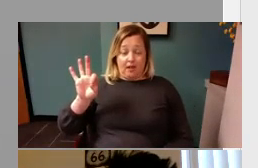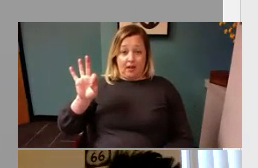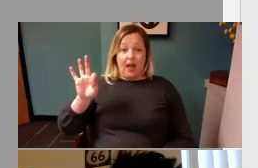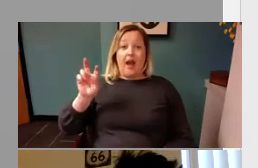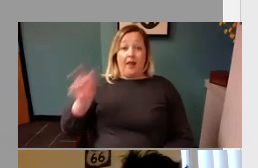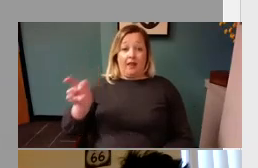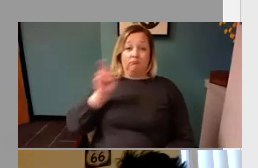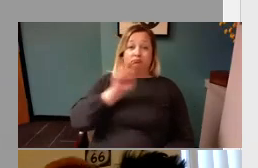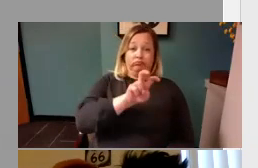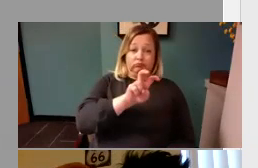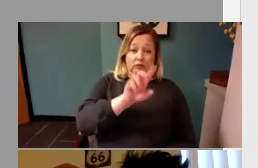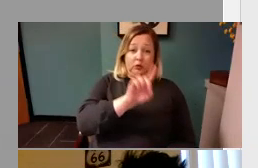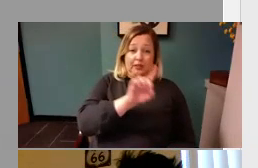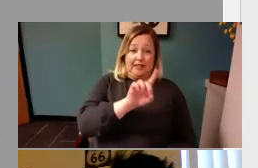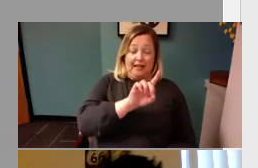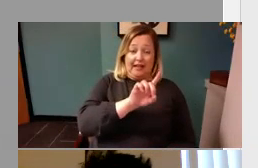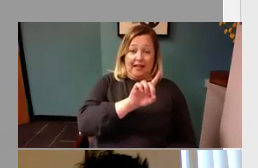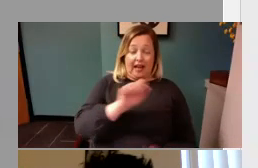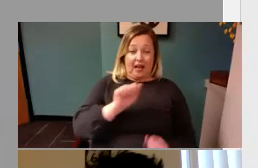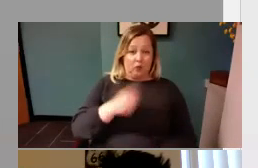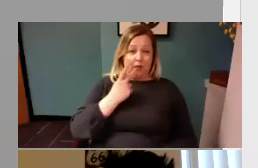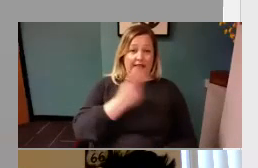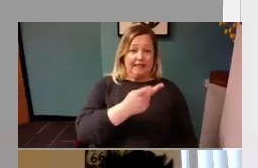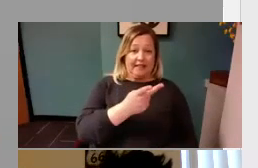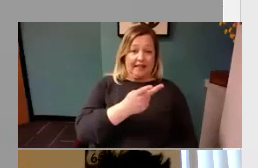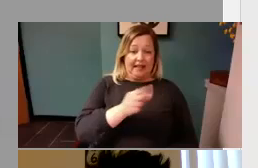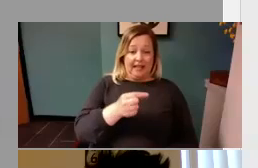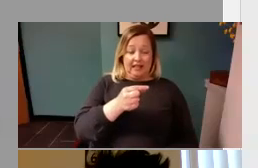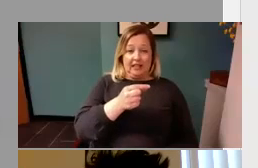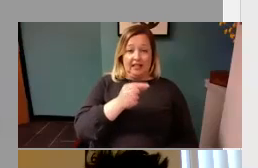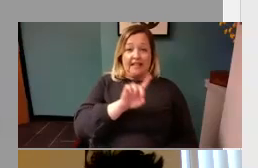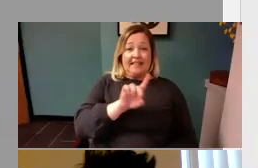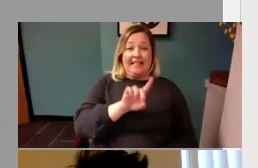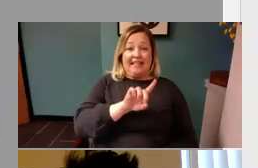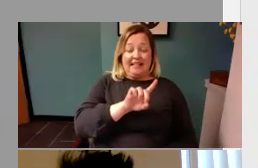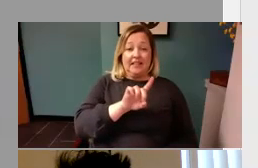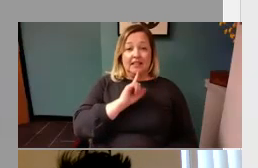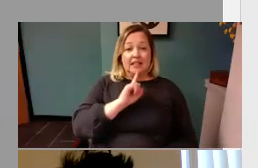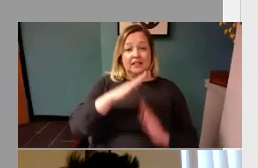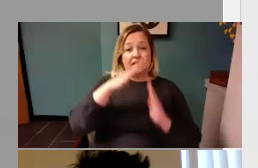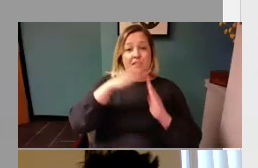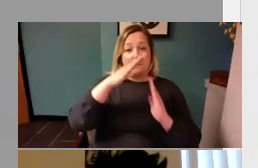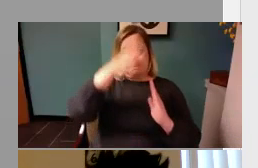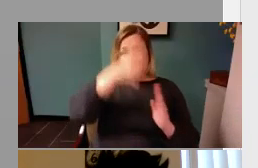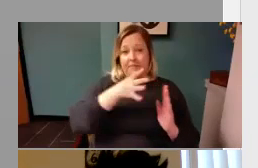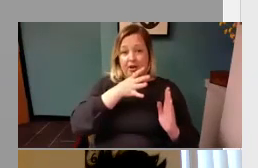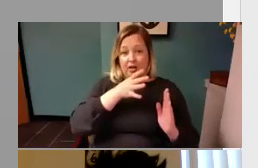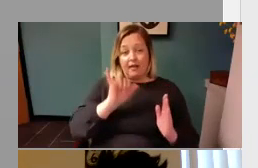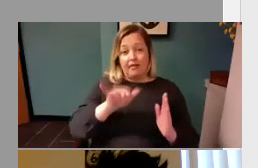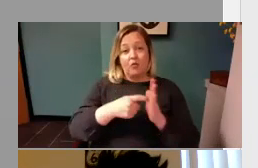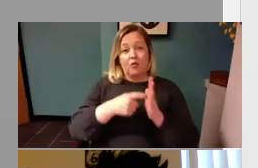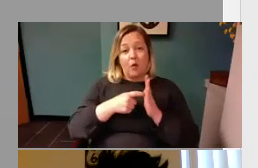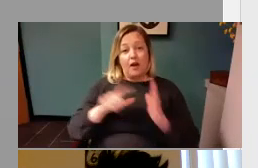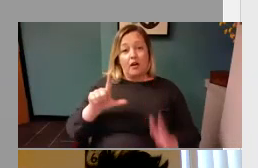grandparent node of G, right? The topmost root node. And that required log n time. And we said that we can